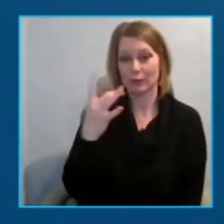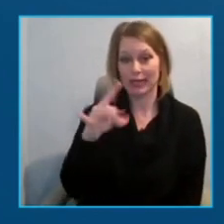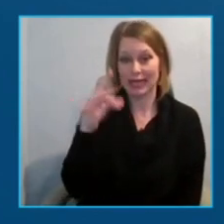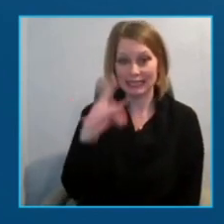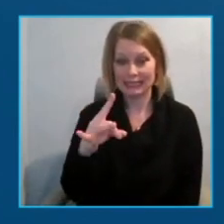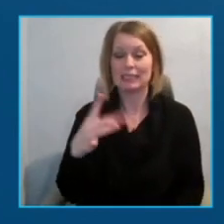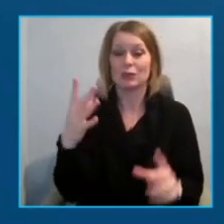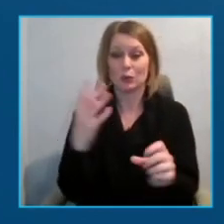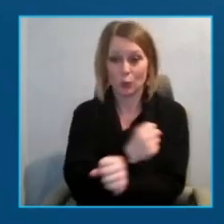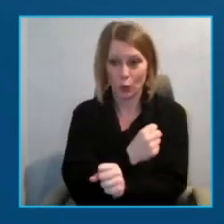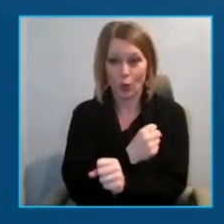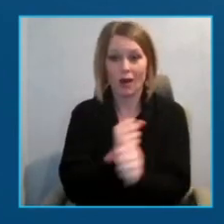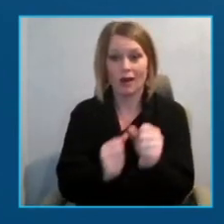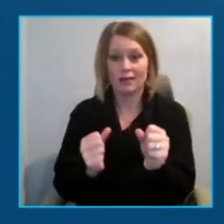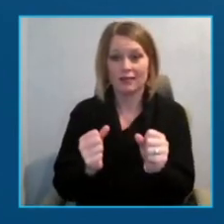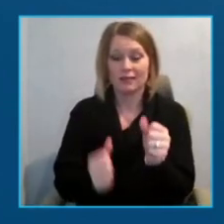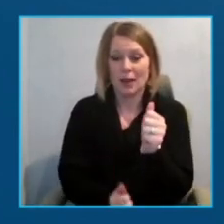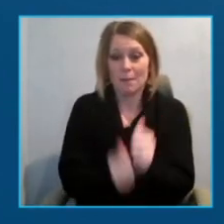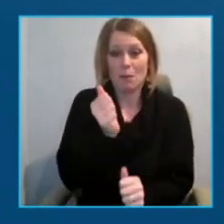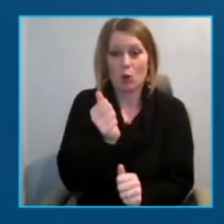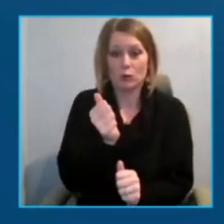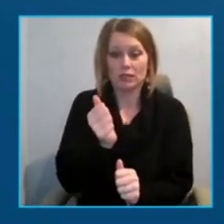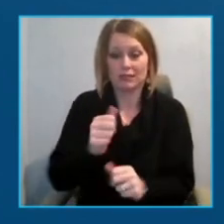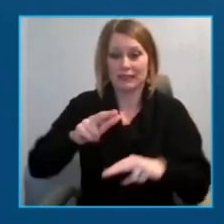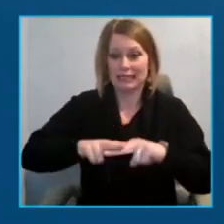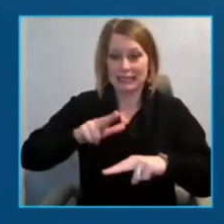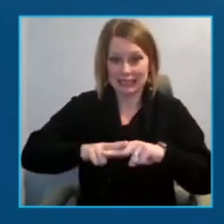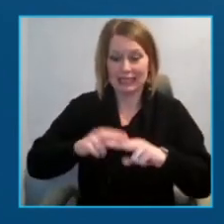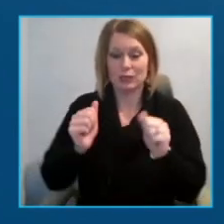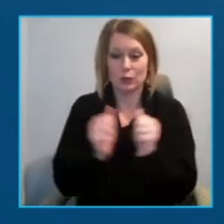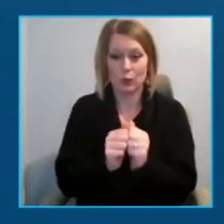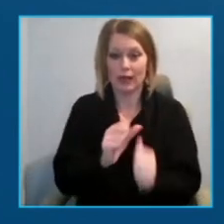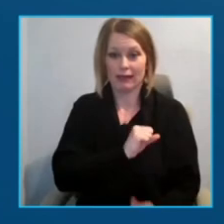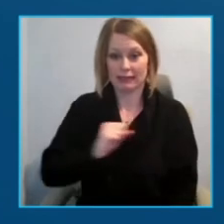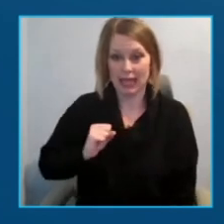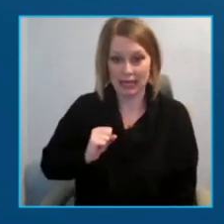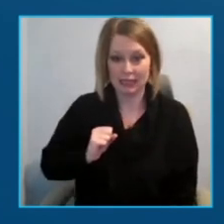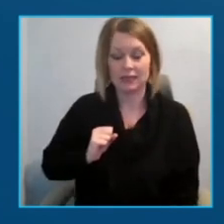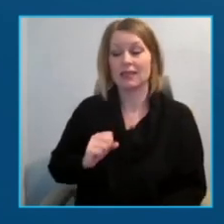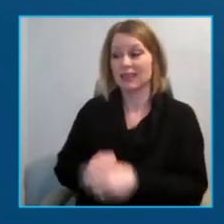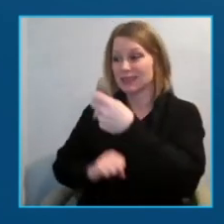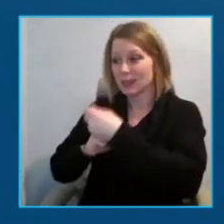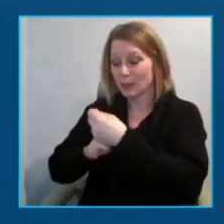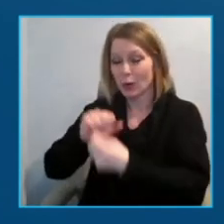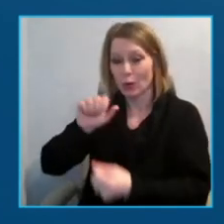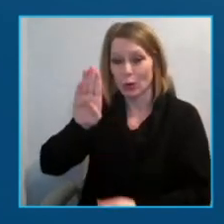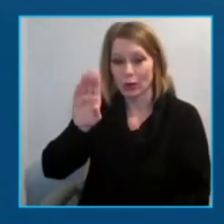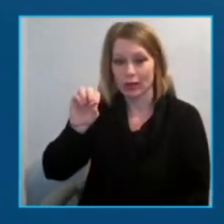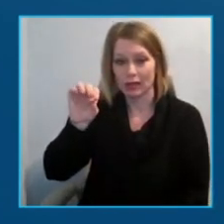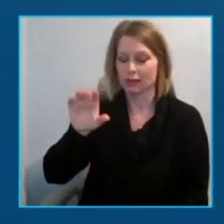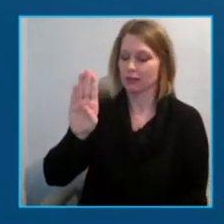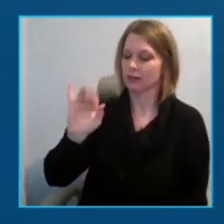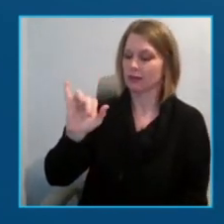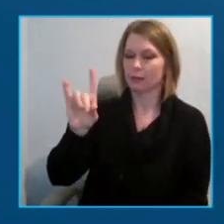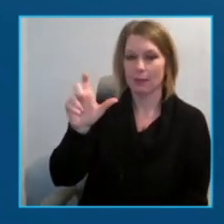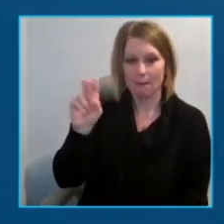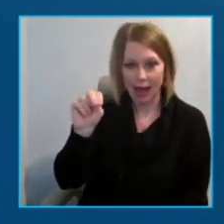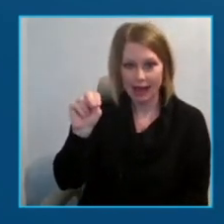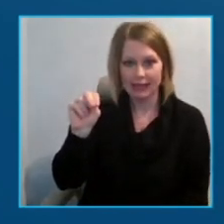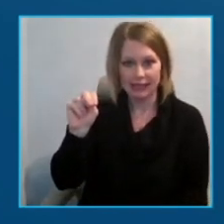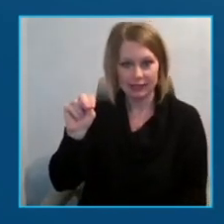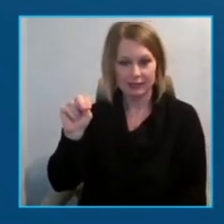code, strengthened our tech and data infrastructure, and supported the Biden campaign efforts in an unprecedented